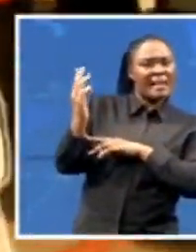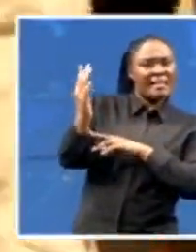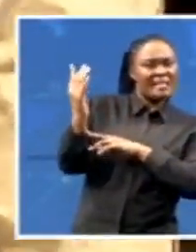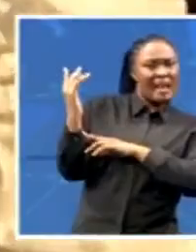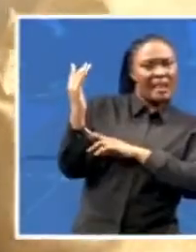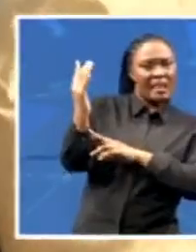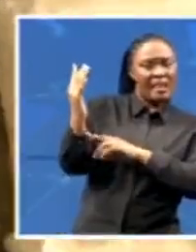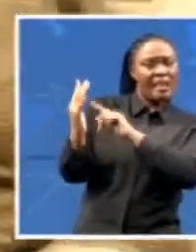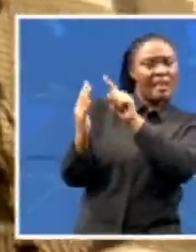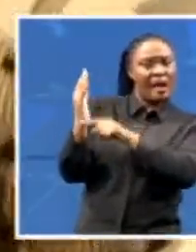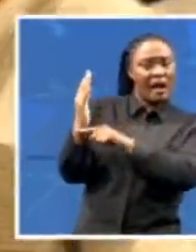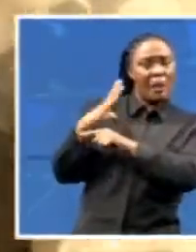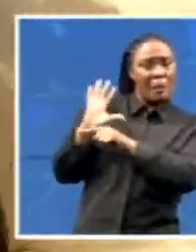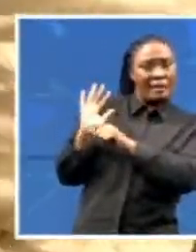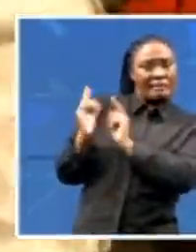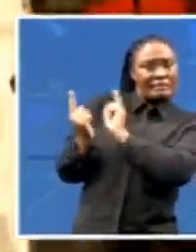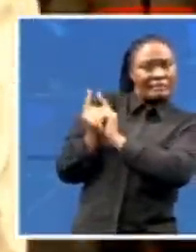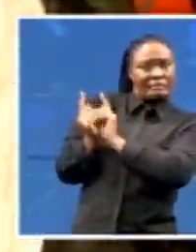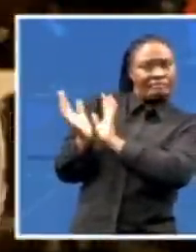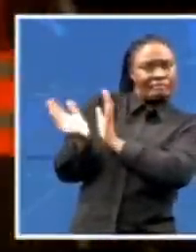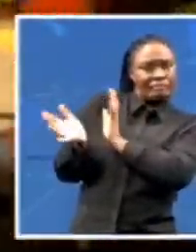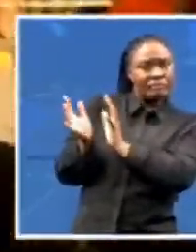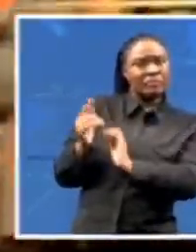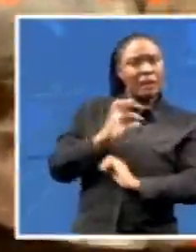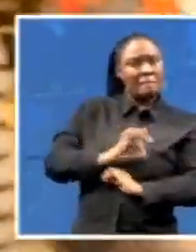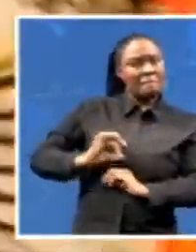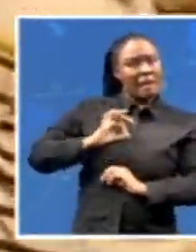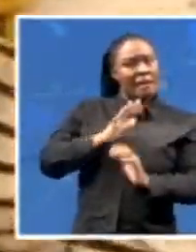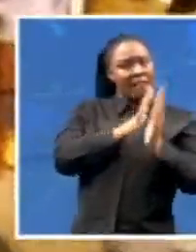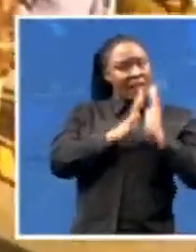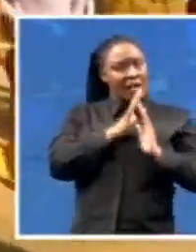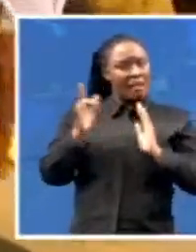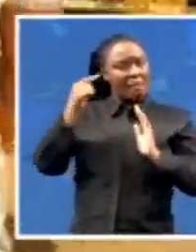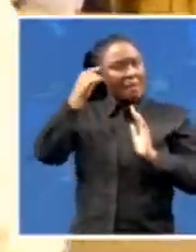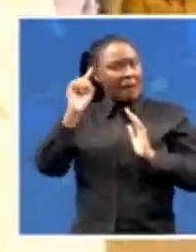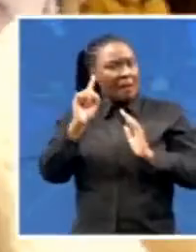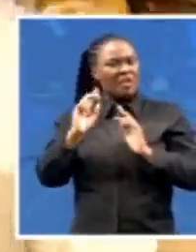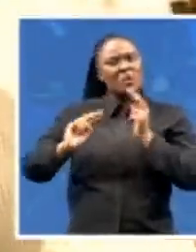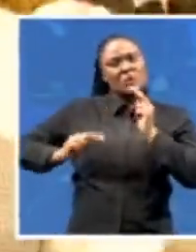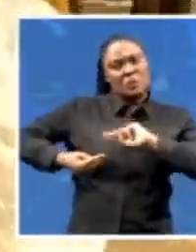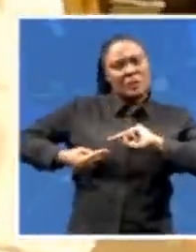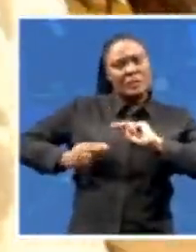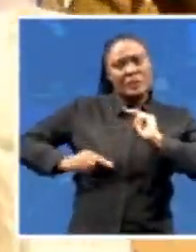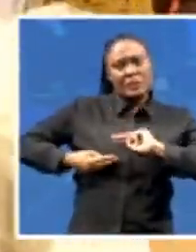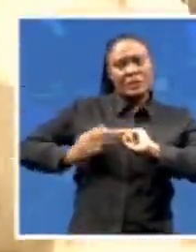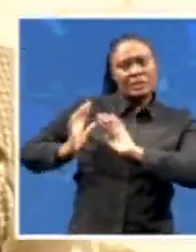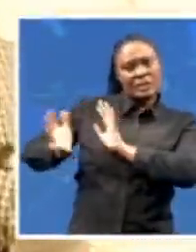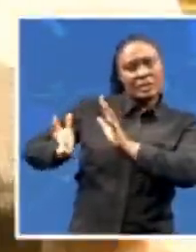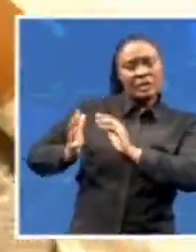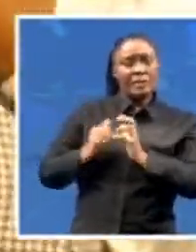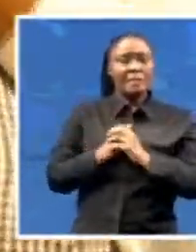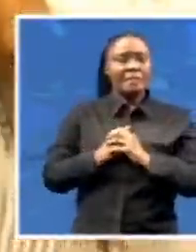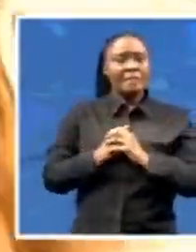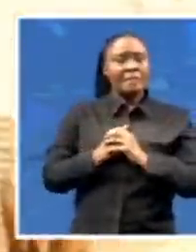got a few minutes, I'll really make it very, very short. And let's just continue quickly. I'm just going to move to some of the residents quickly. I'm going to ask